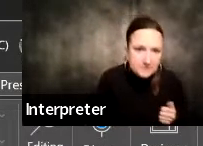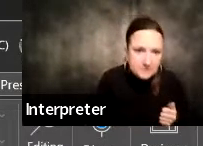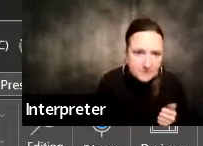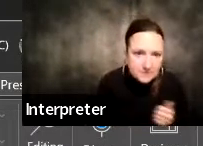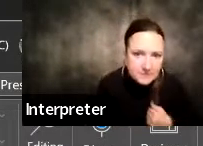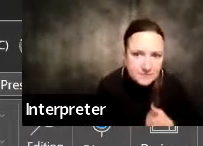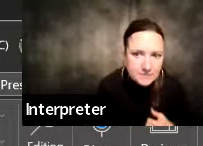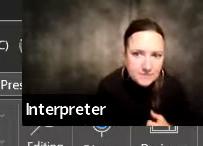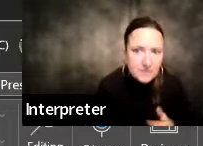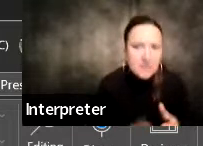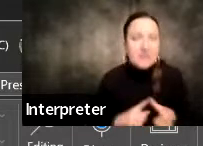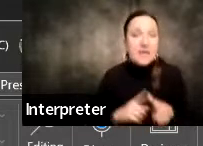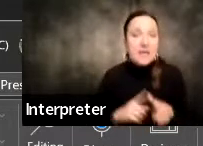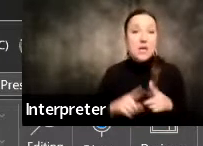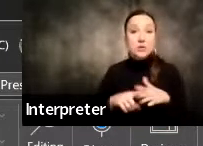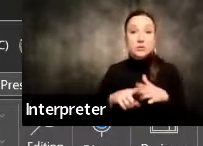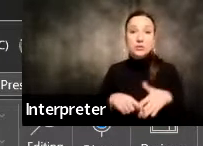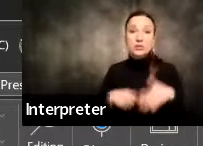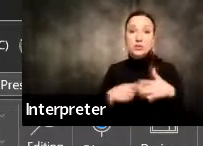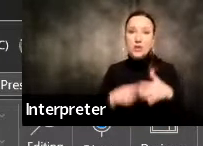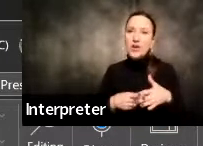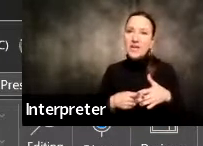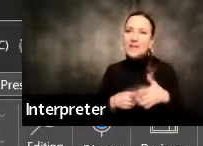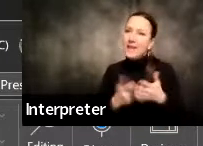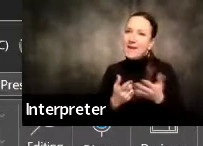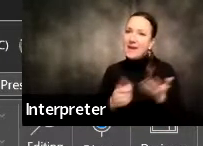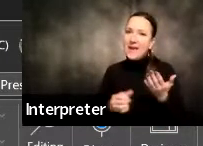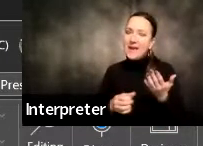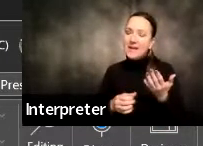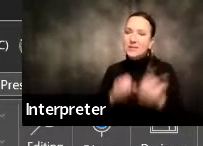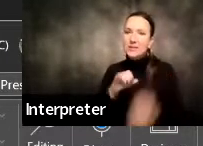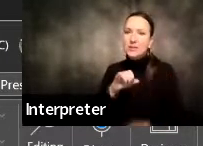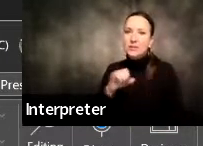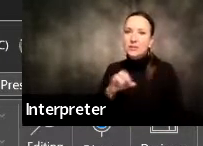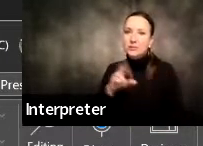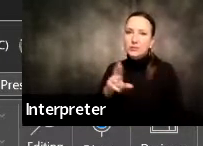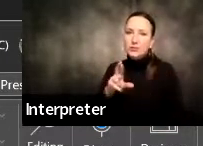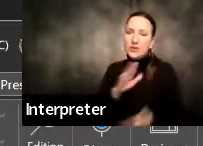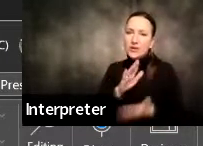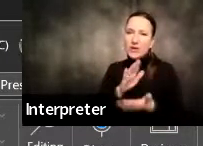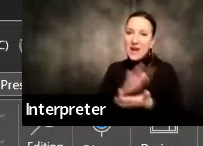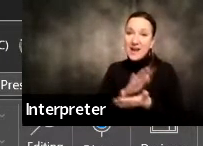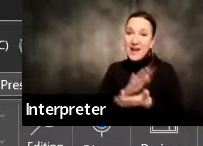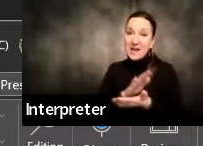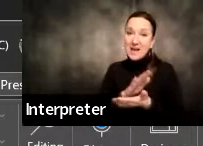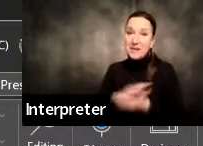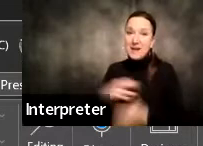Then we're starting a junior academy for high school students that